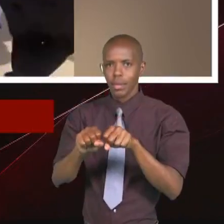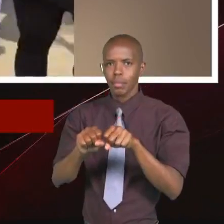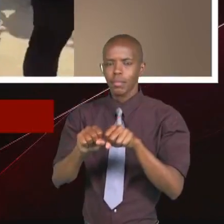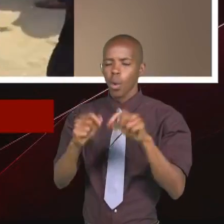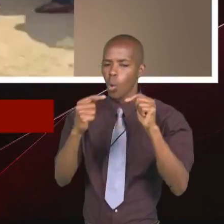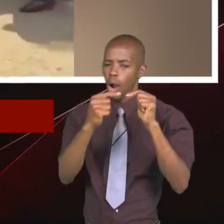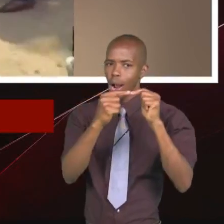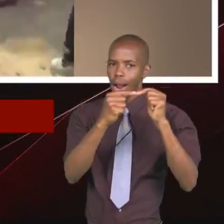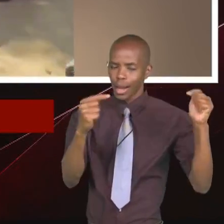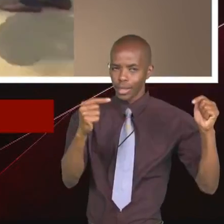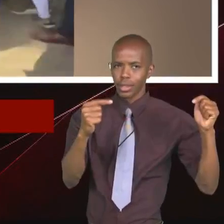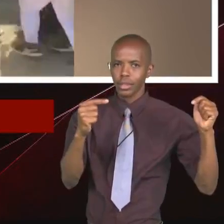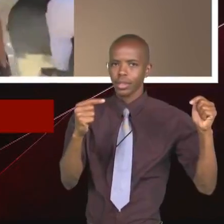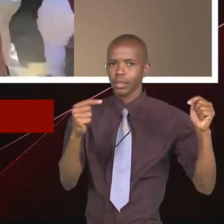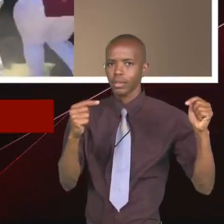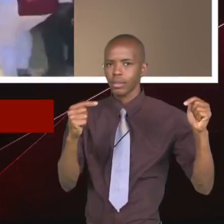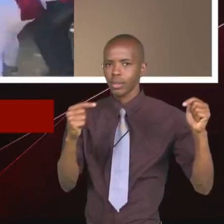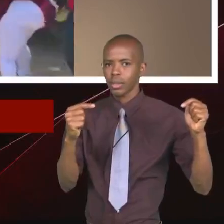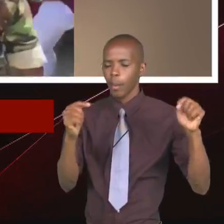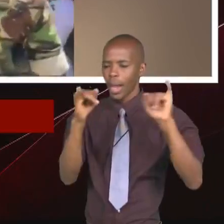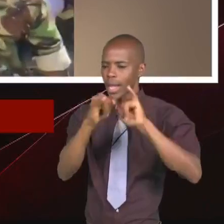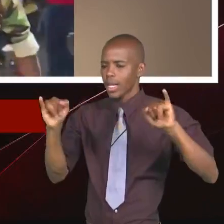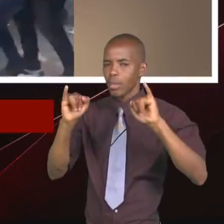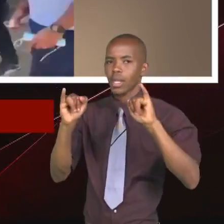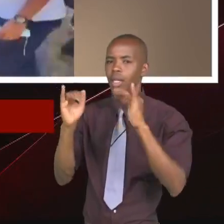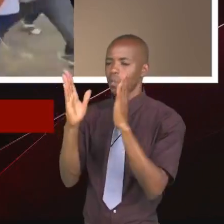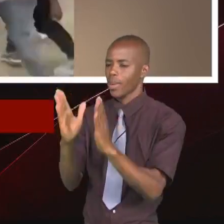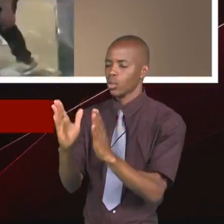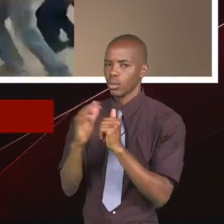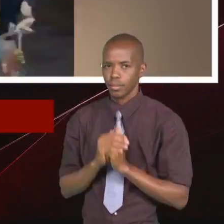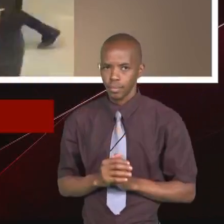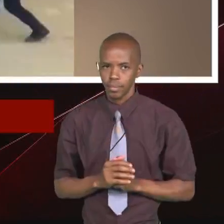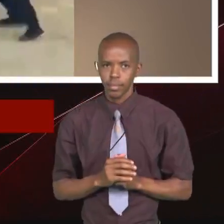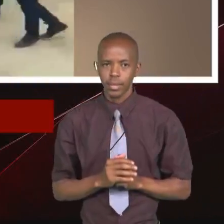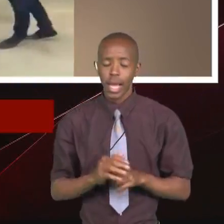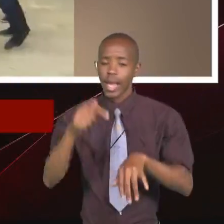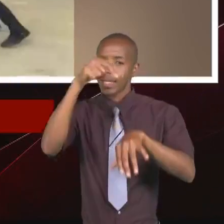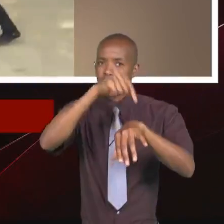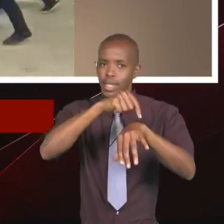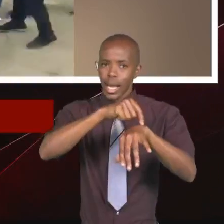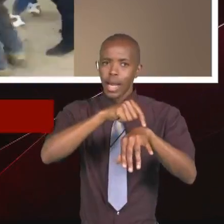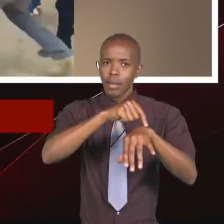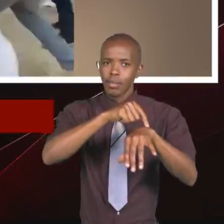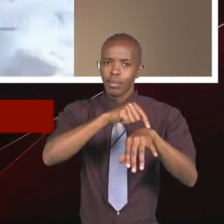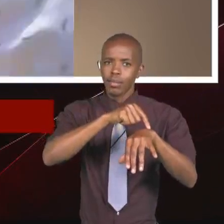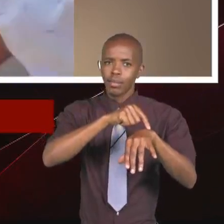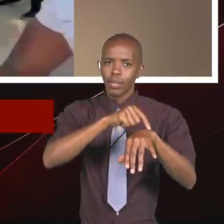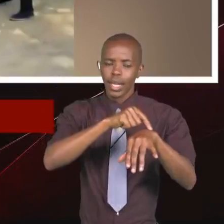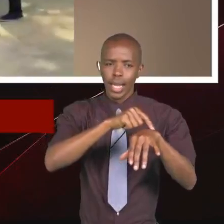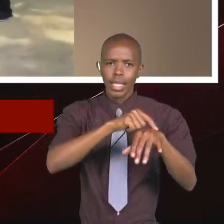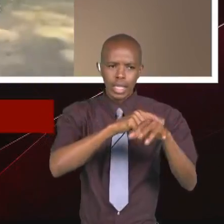against the independent candidate. Right from the day to the night to the